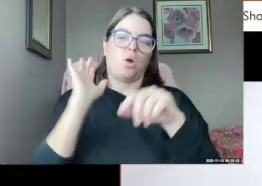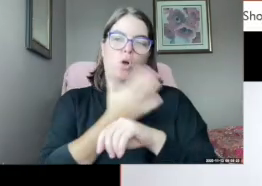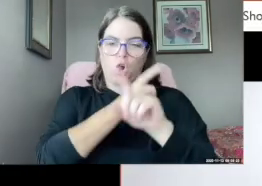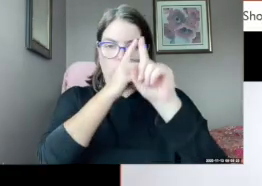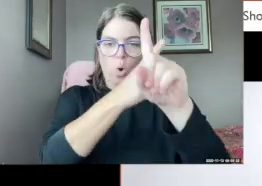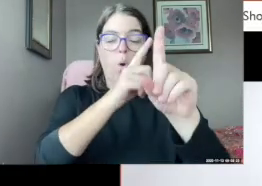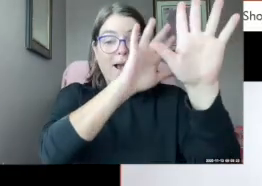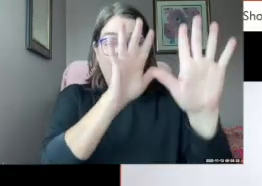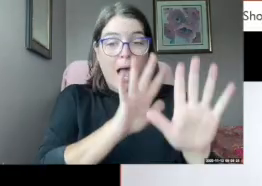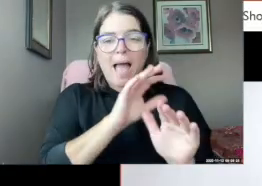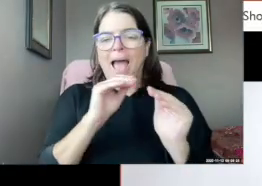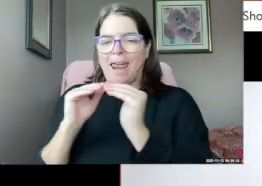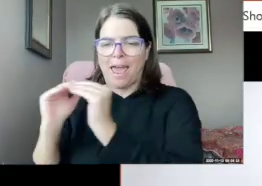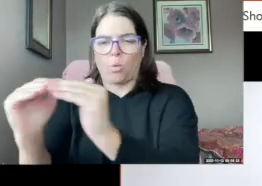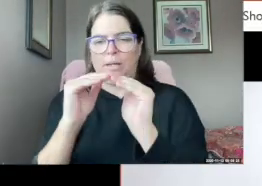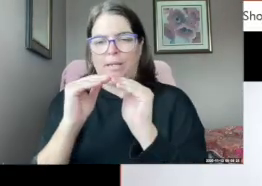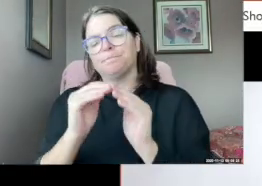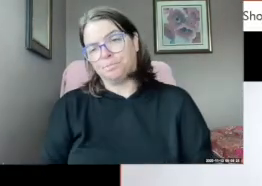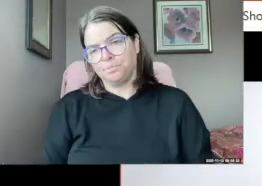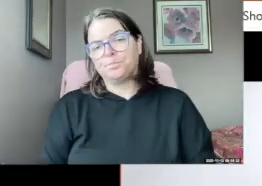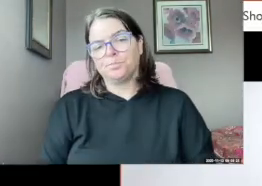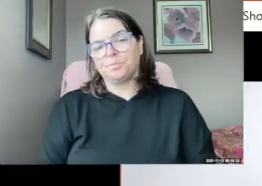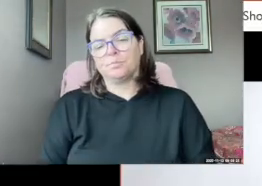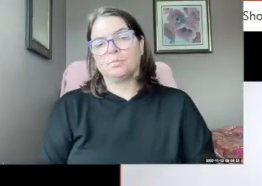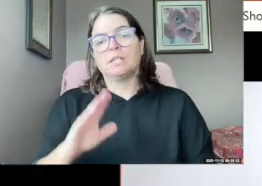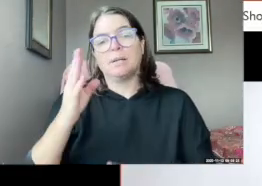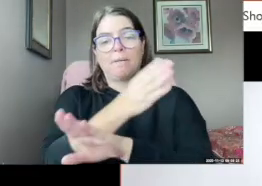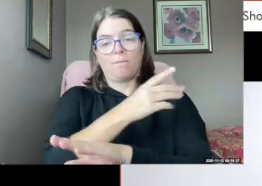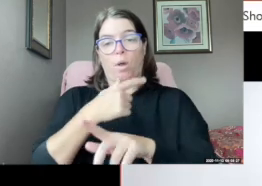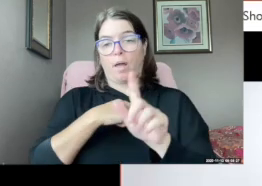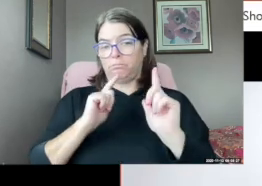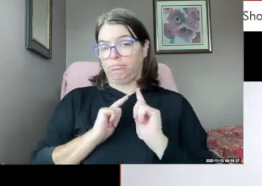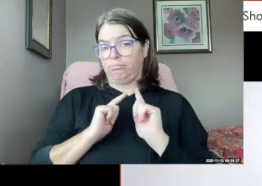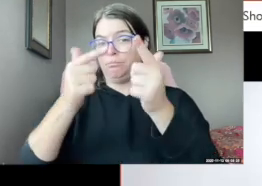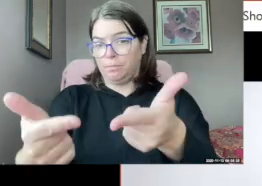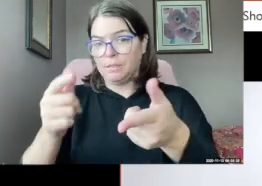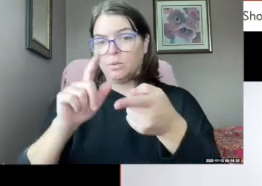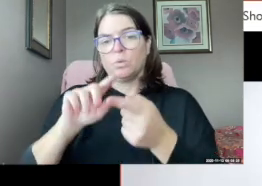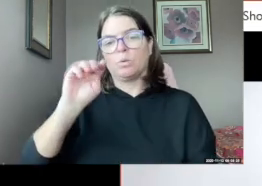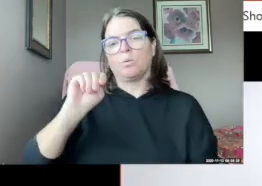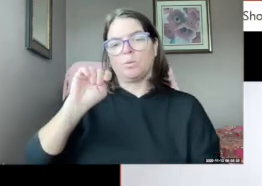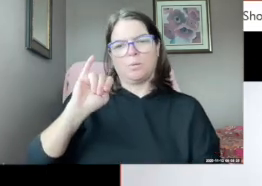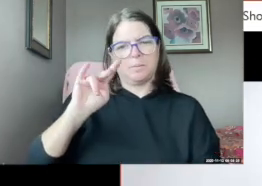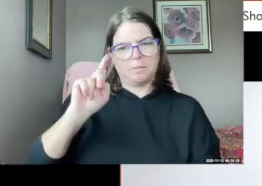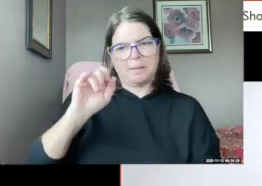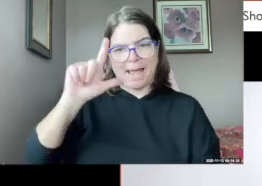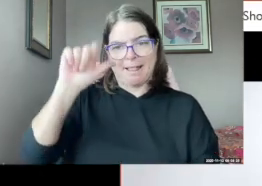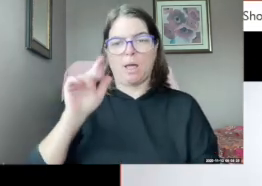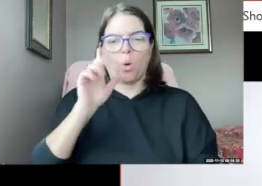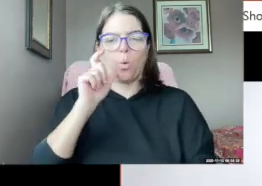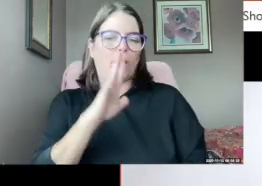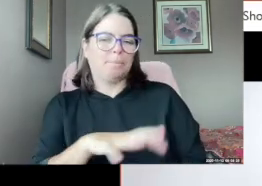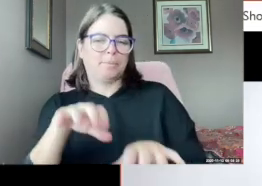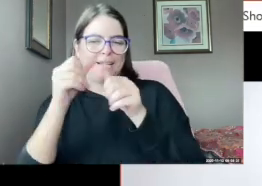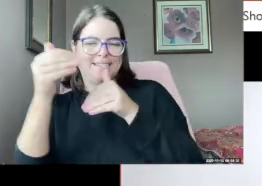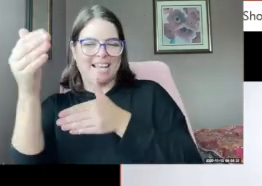and climate goals and equity goals that we intend them to. Before I hand off to Michaela, who will take the next